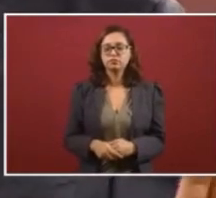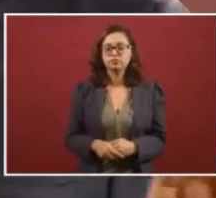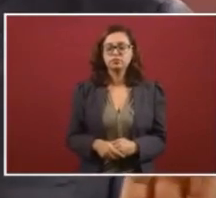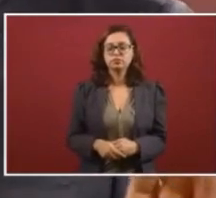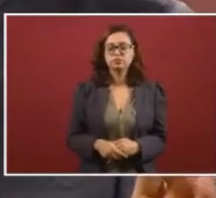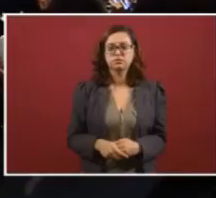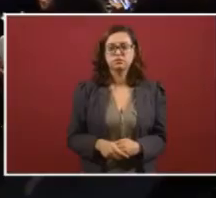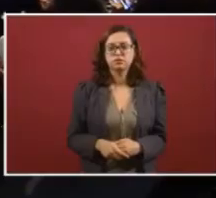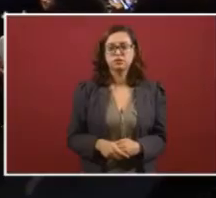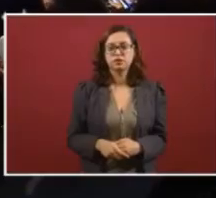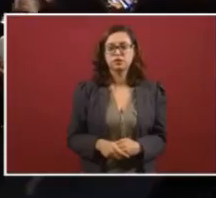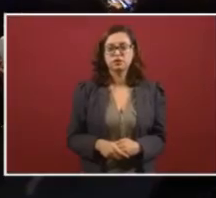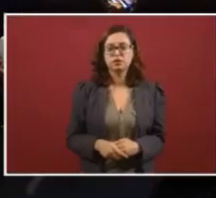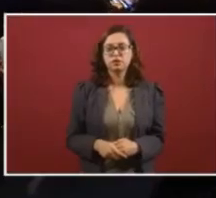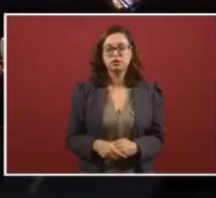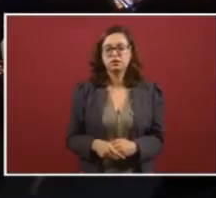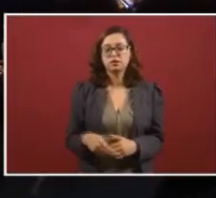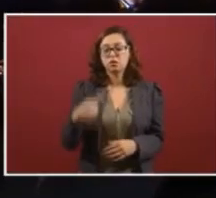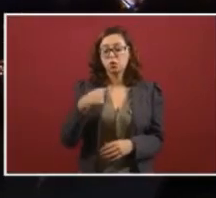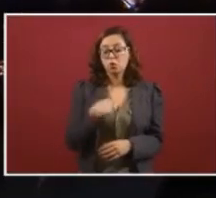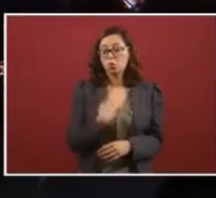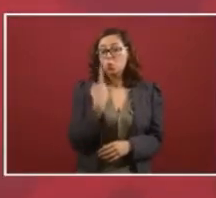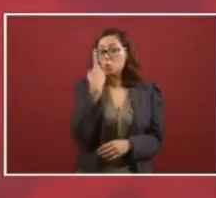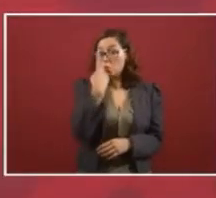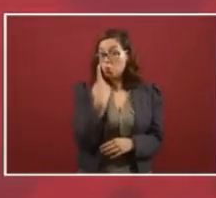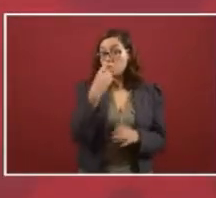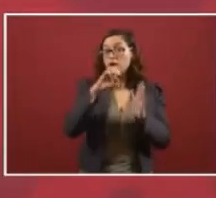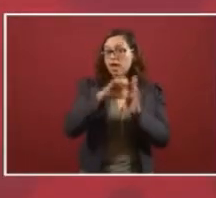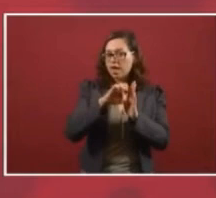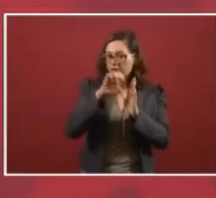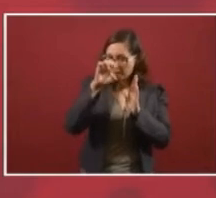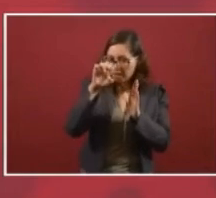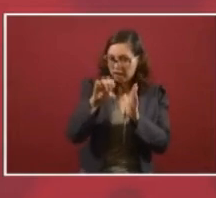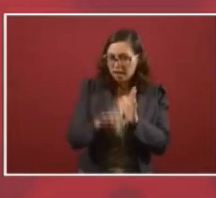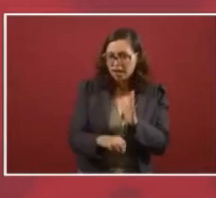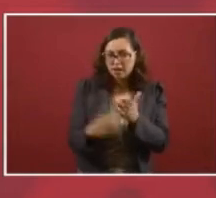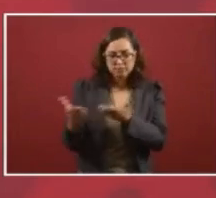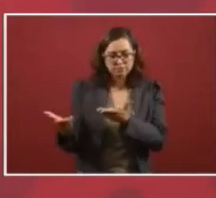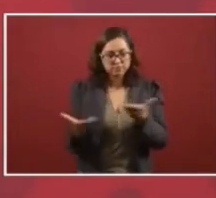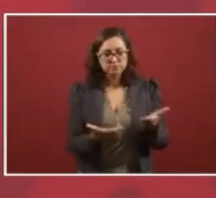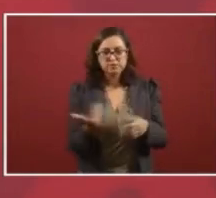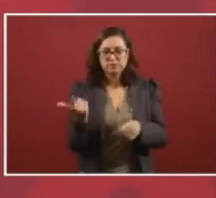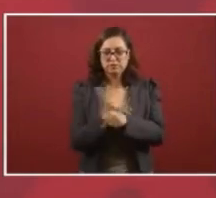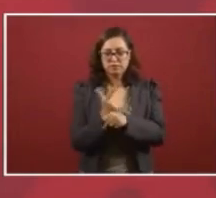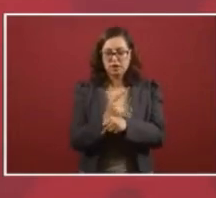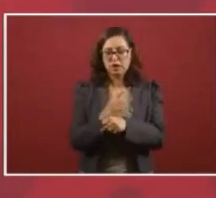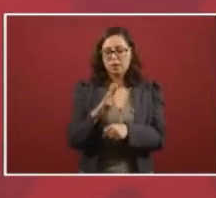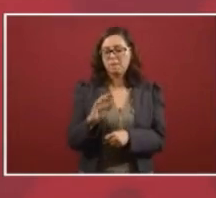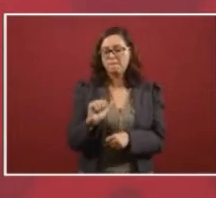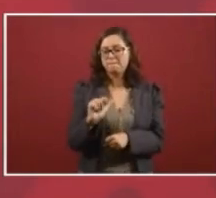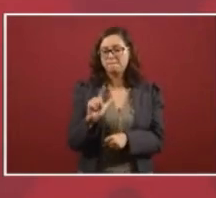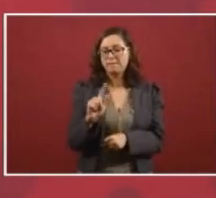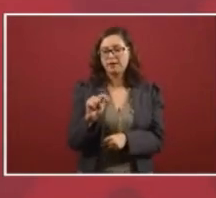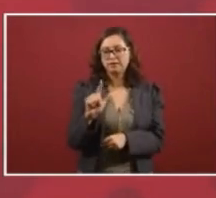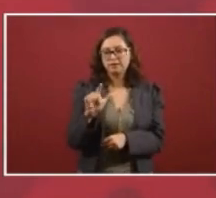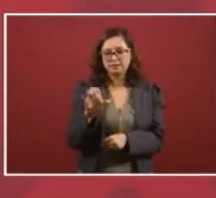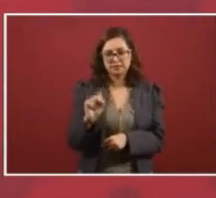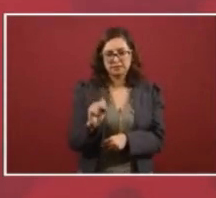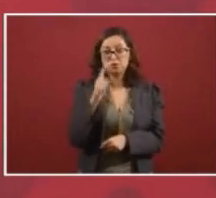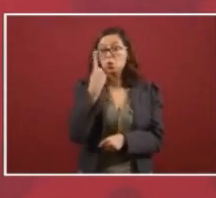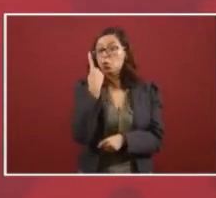If you agree, we'll do an example of a tariff. Let's give